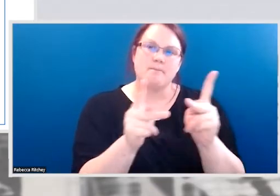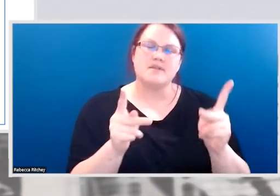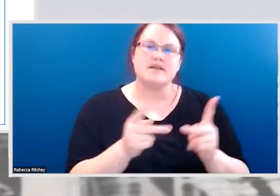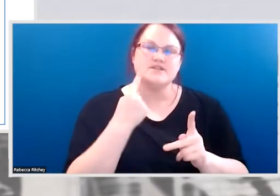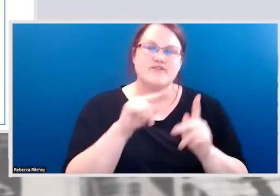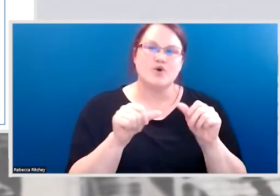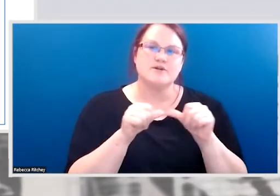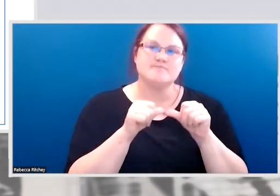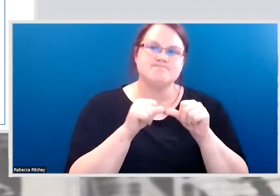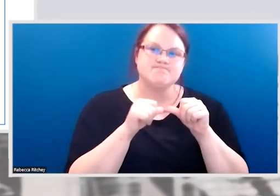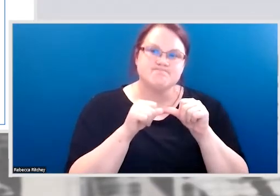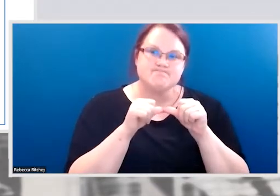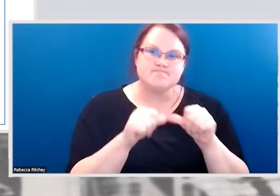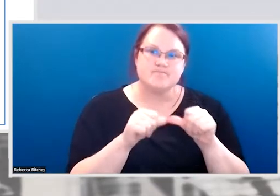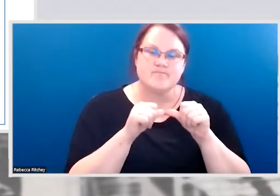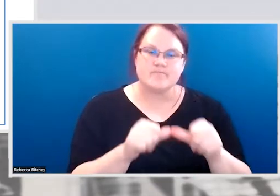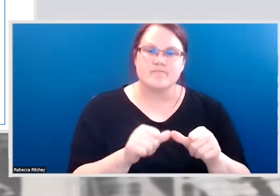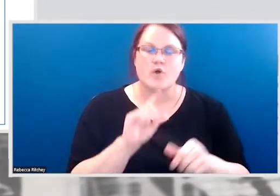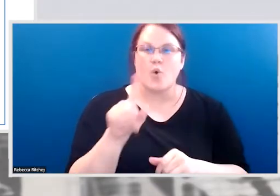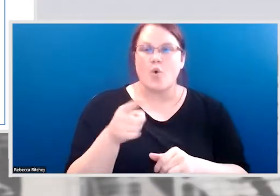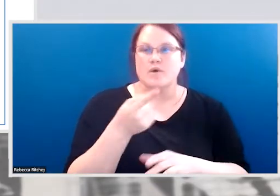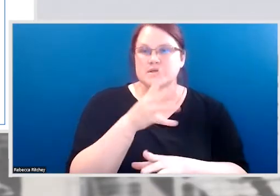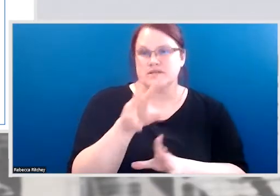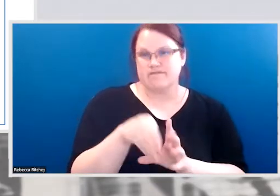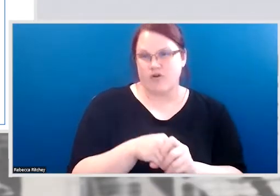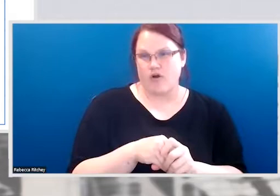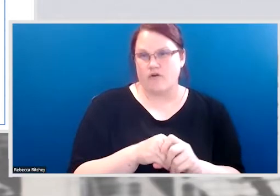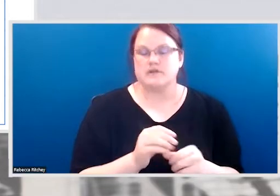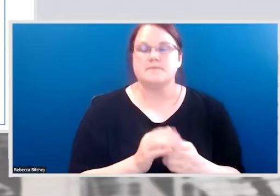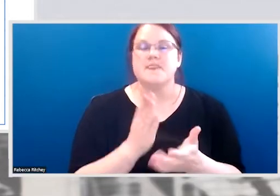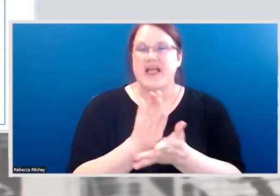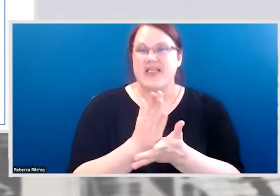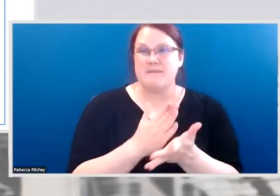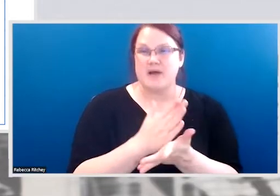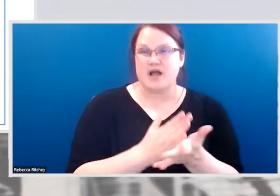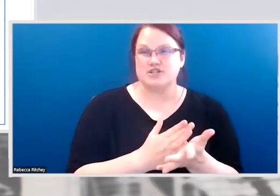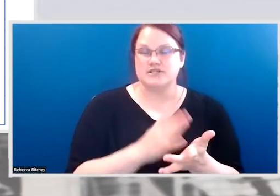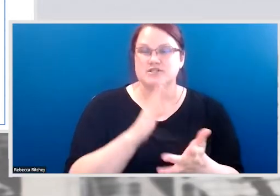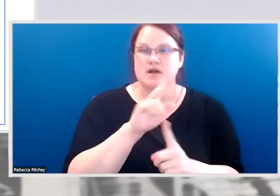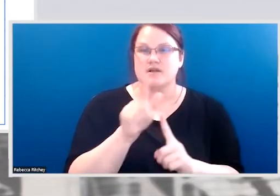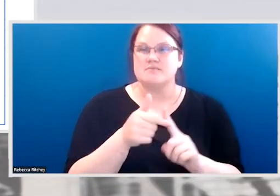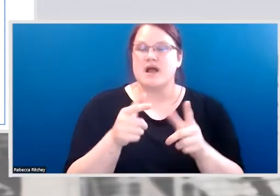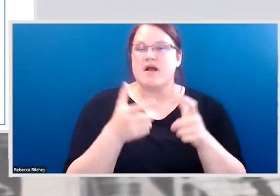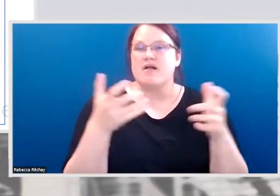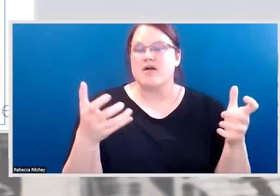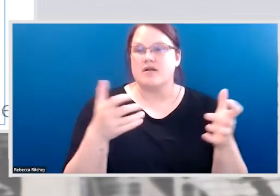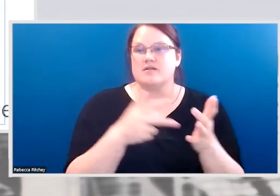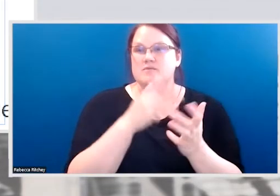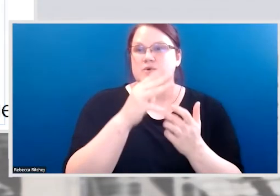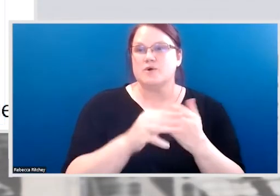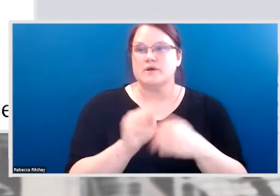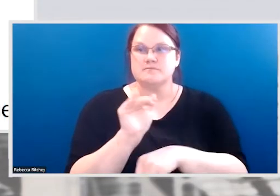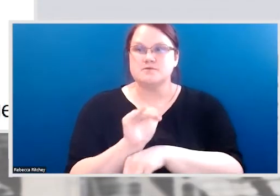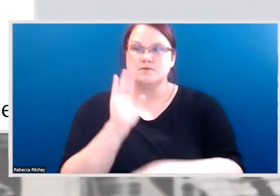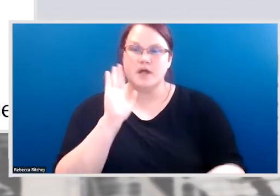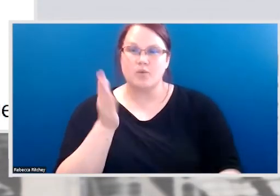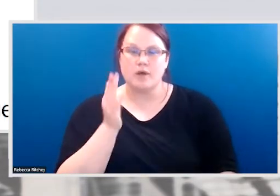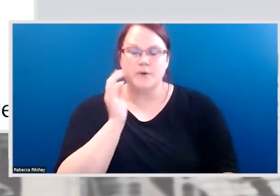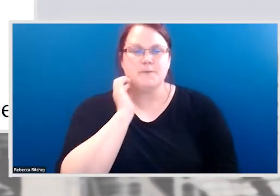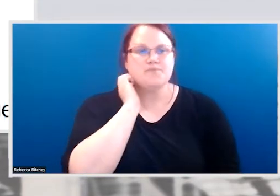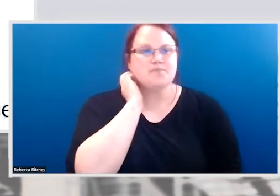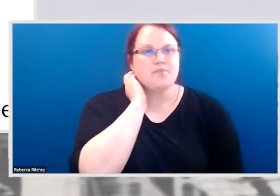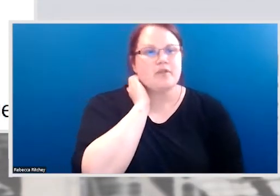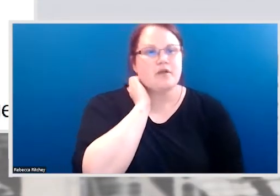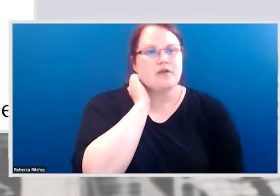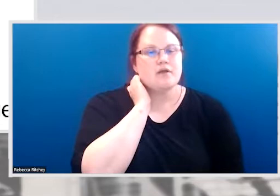those all reside in the capital budget. And we're going to talk about a lot of those programs tonight, actually. There is a little